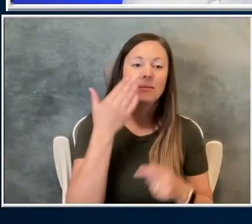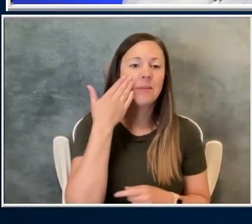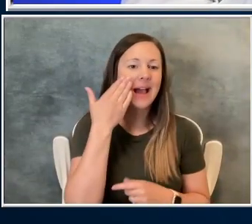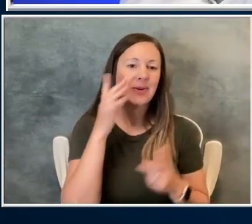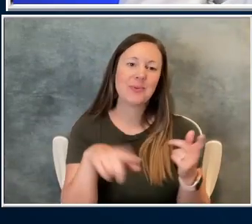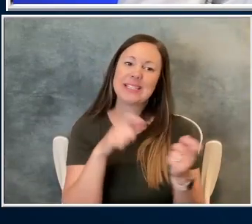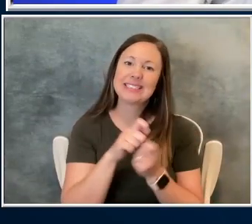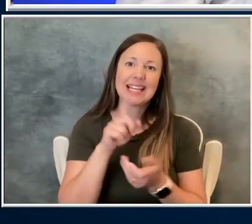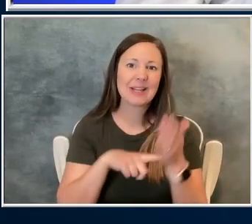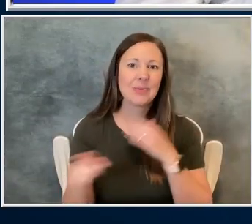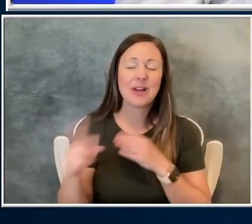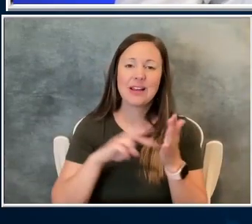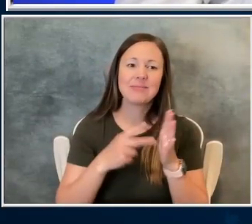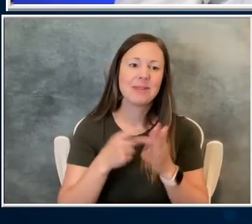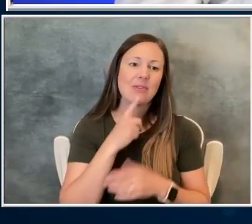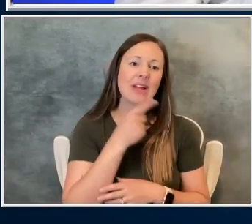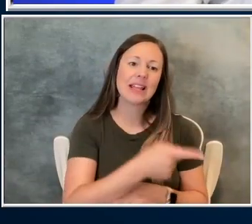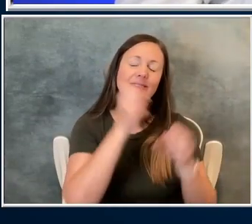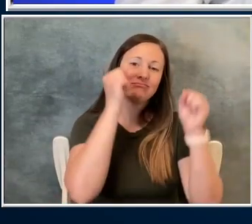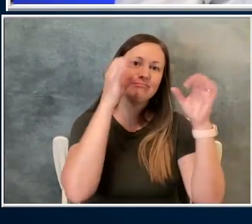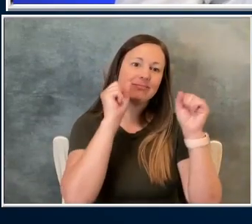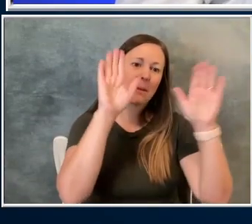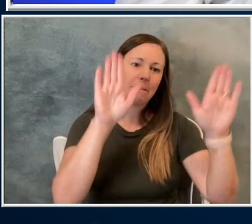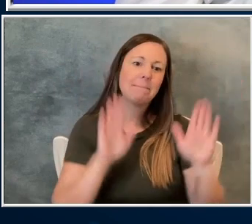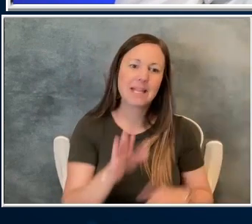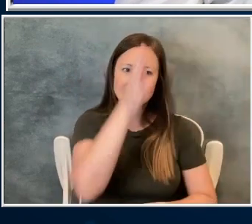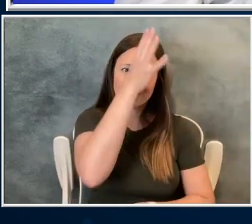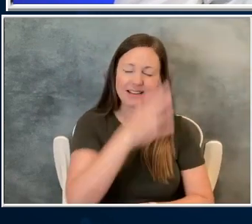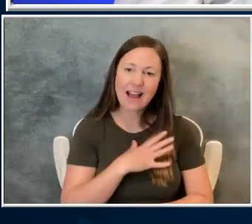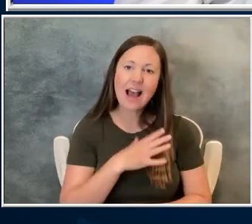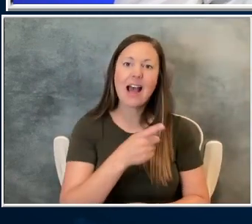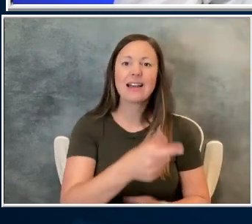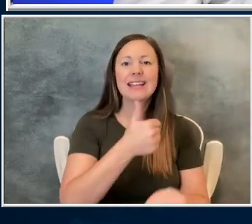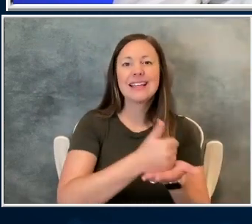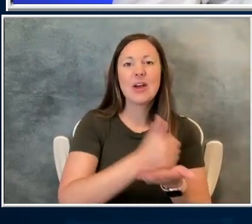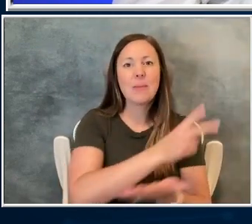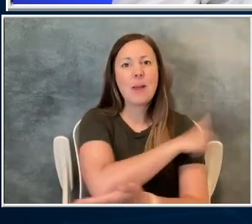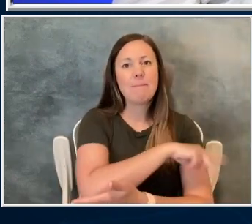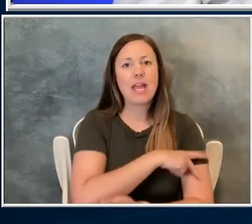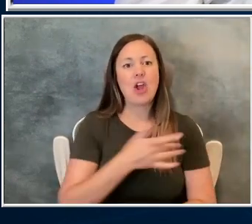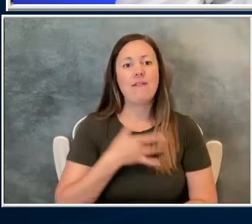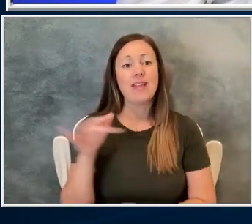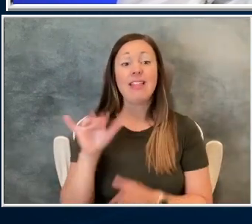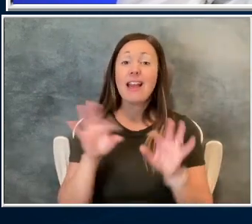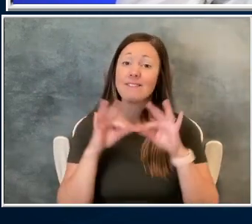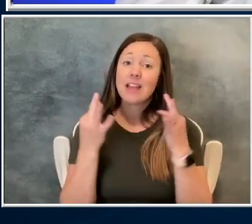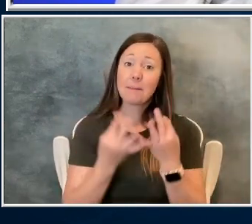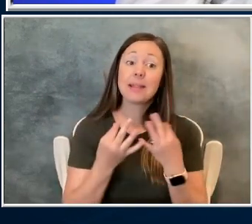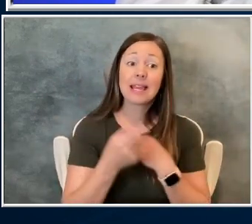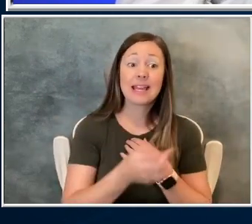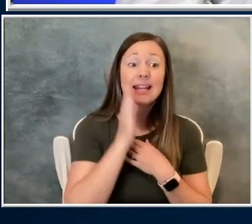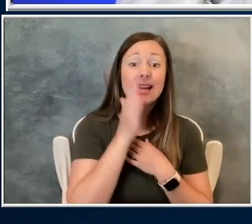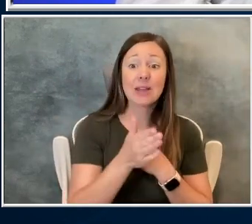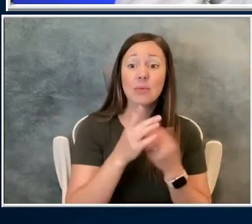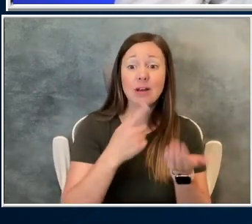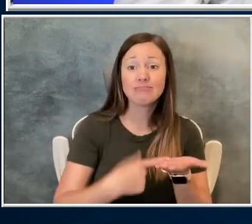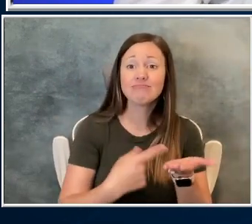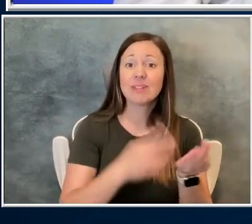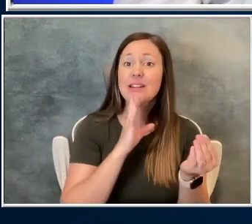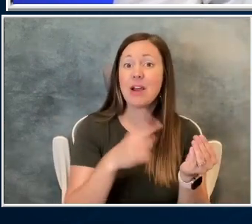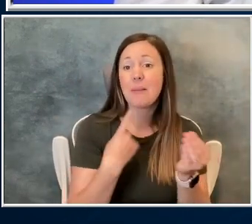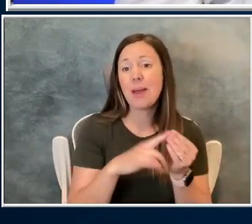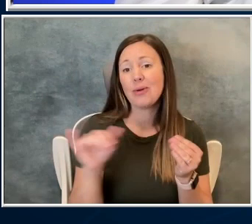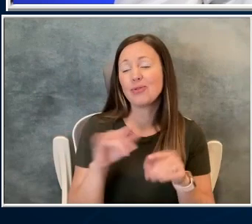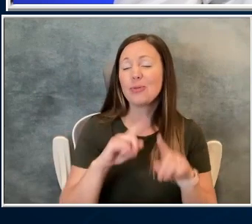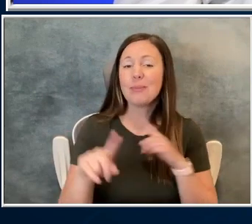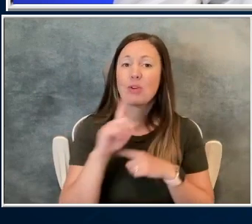about. He's an amazing guy. He makes his patients feel like family, and he'll probably talk about that too. But yeah, no, it's